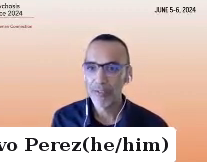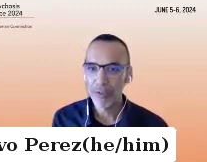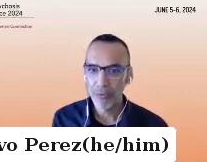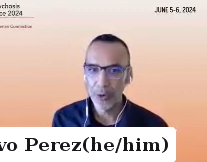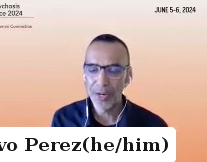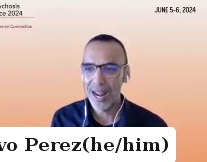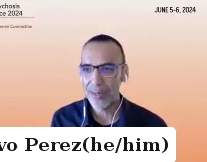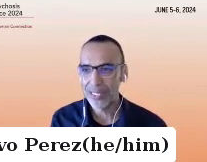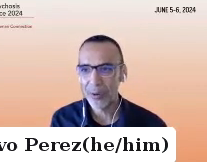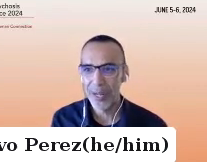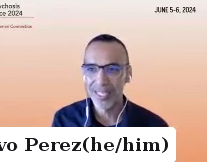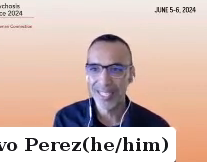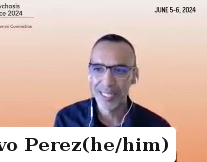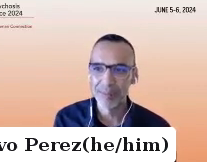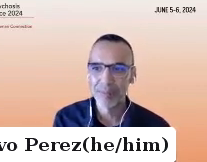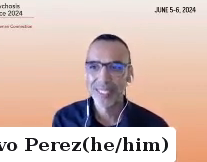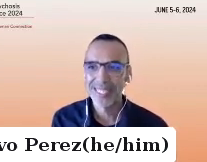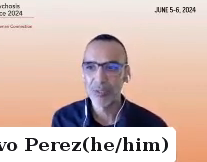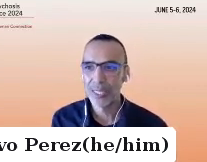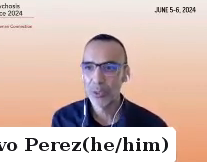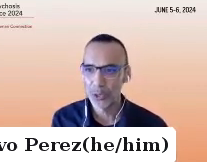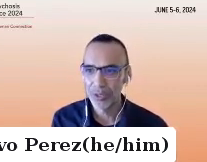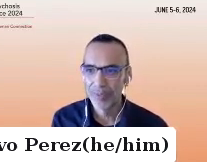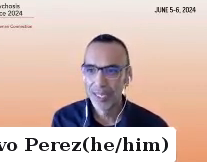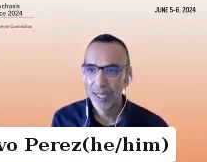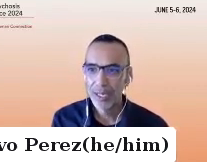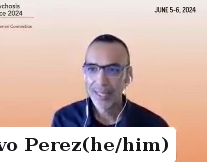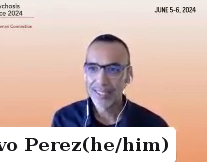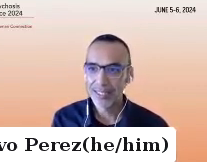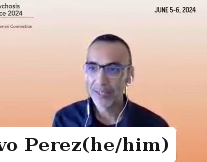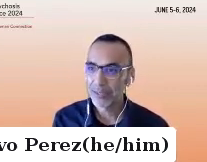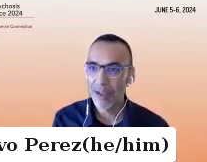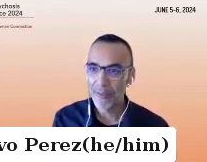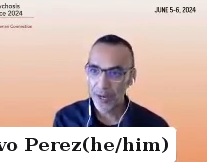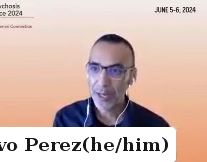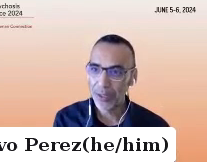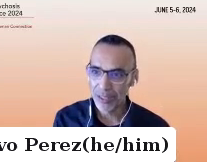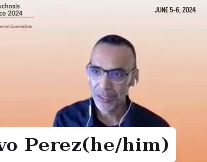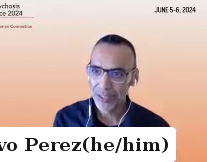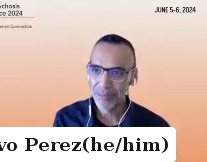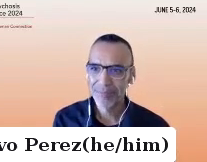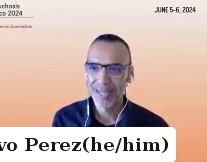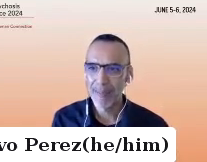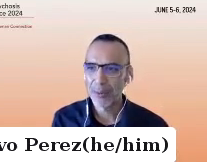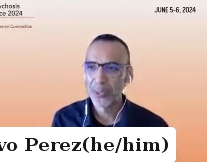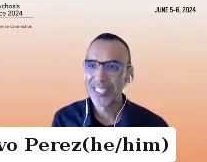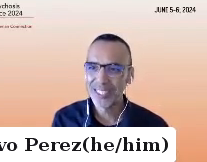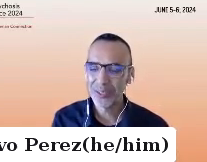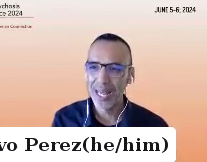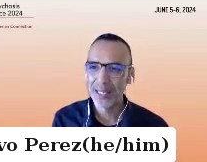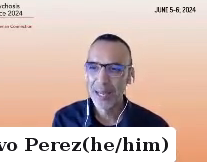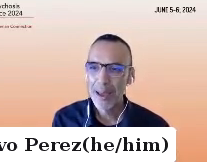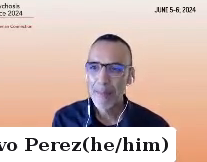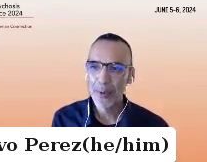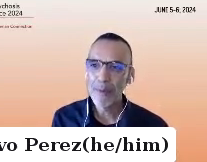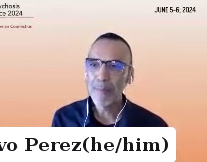Café 54, a restaurant in downtown Tucson that serves a very good lunch. I'm a witness to